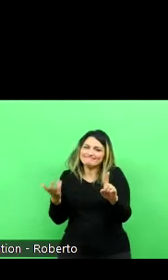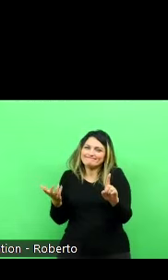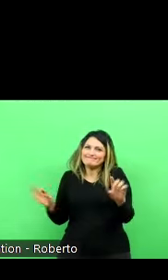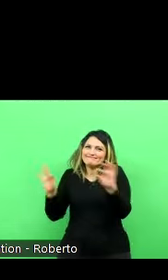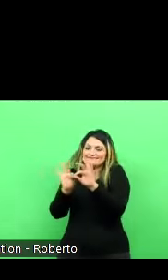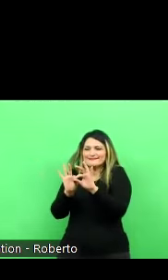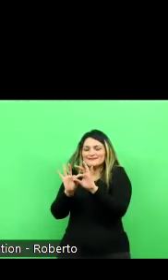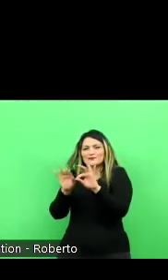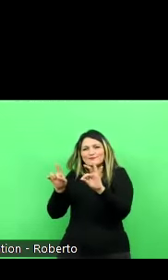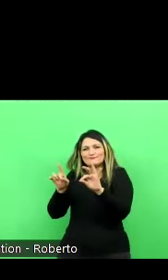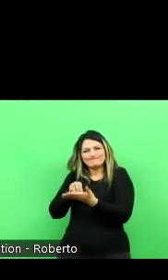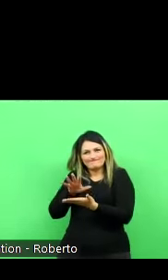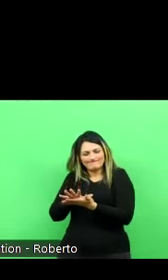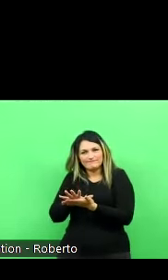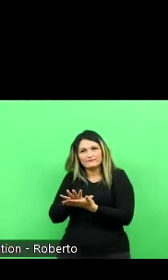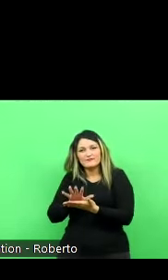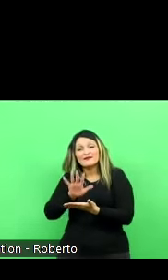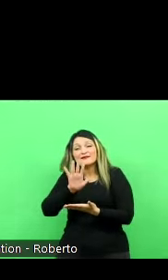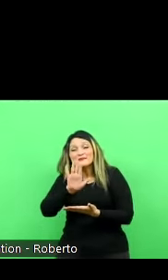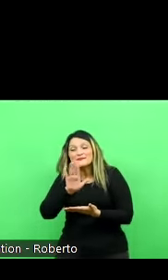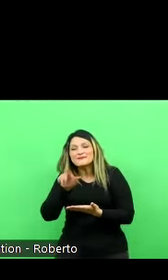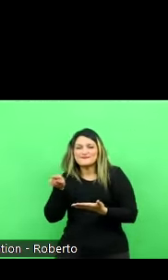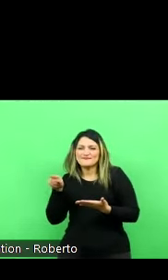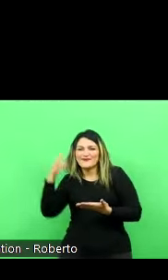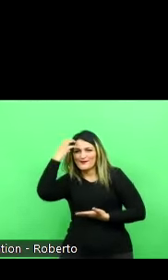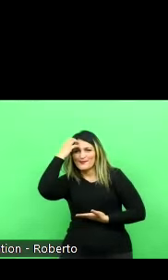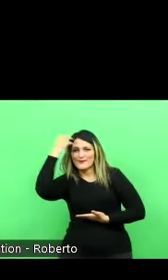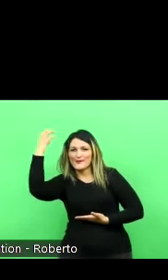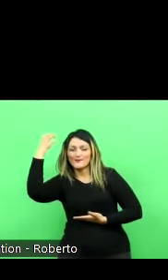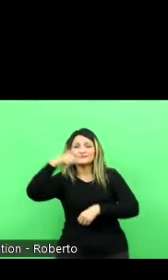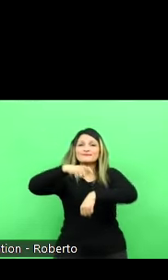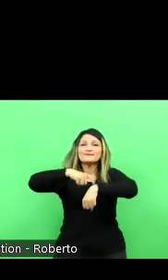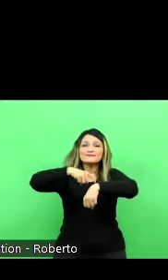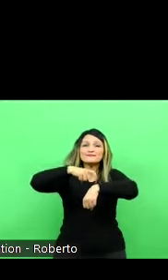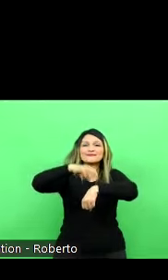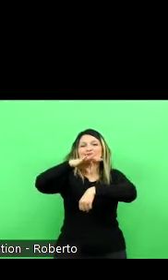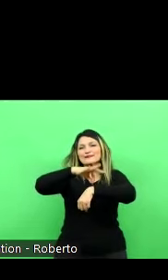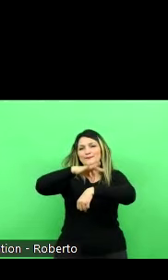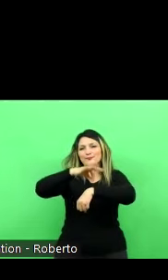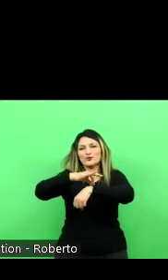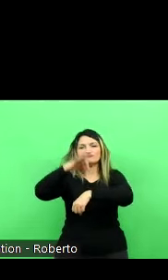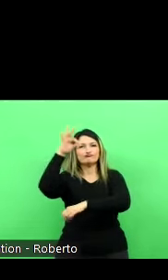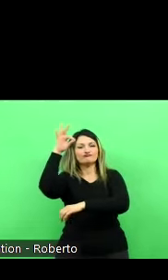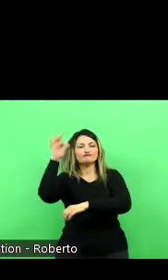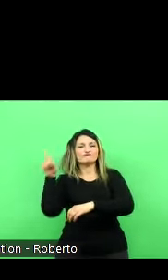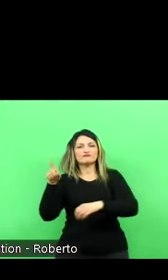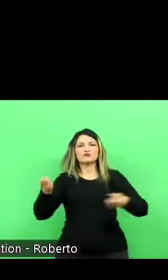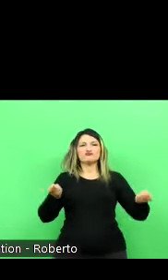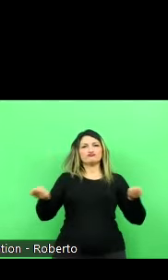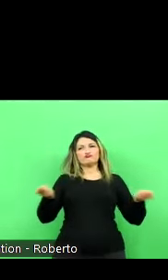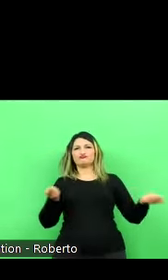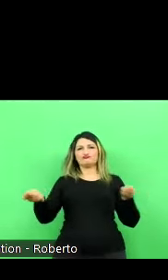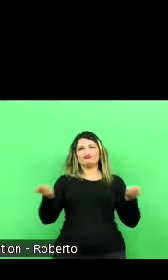are in power for short periods, maybe from 4 to 6 years. And the important thing is that we can take high